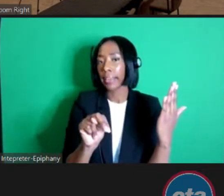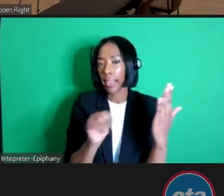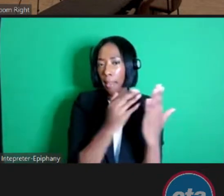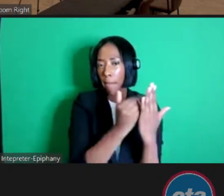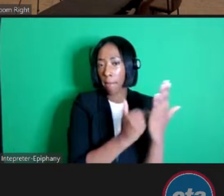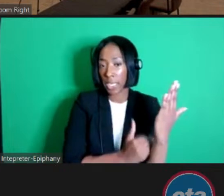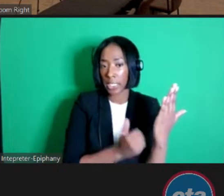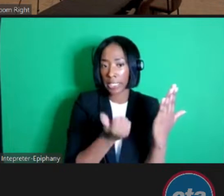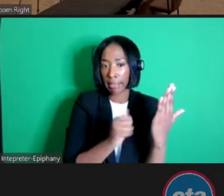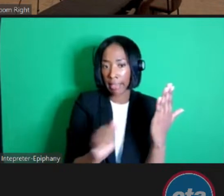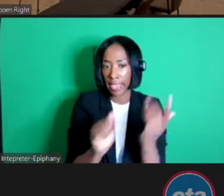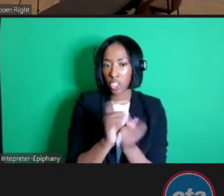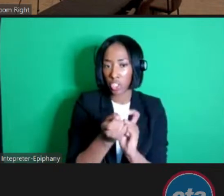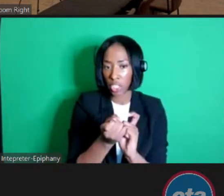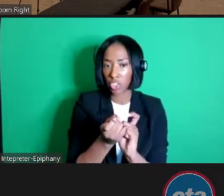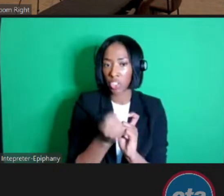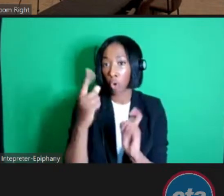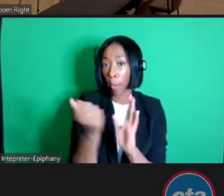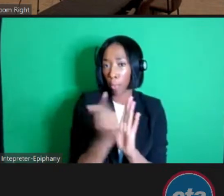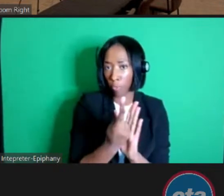any changes to the minutes?